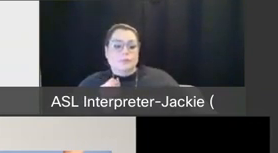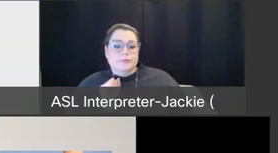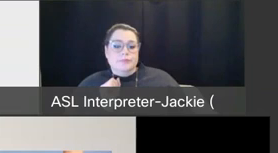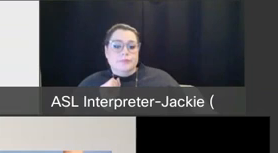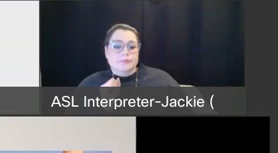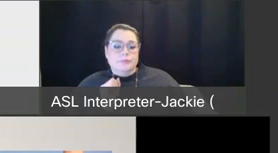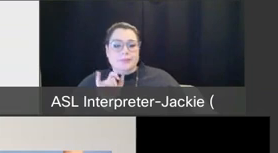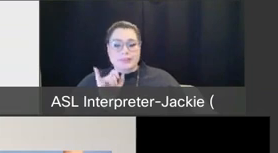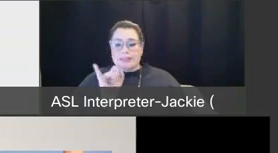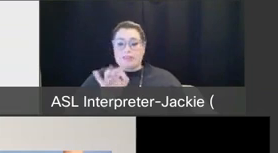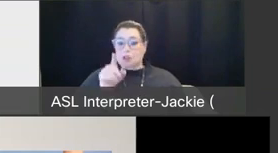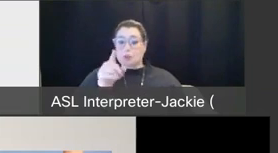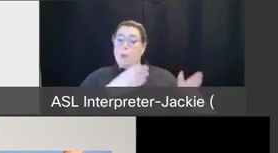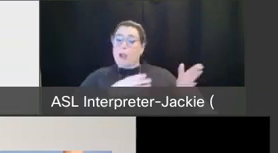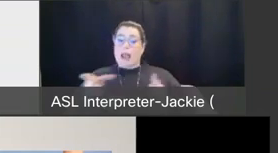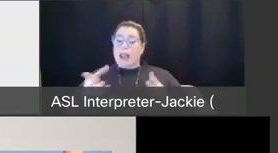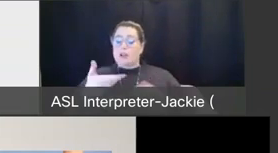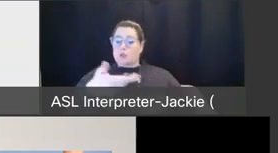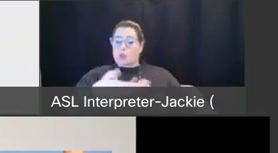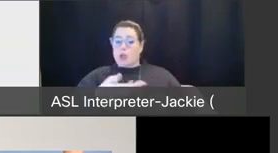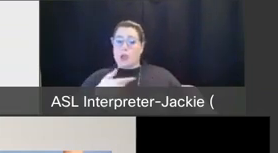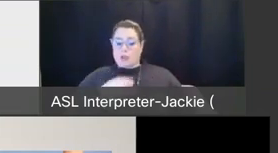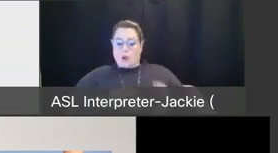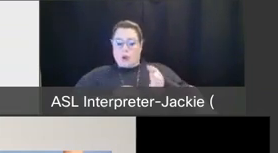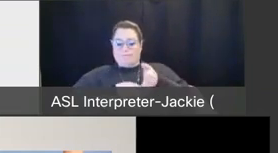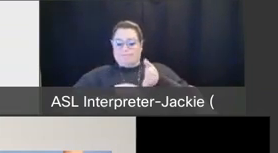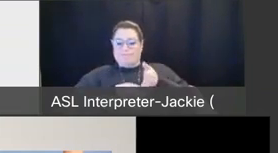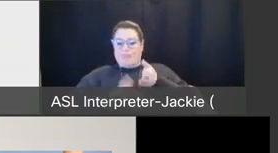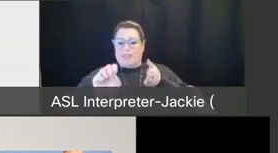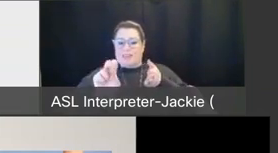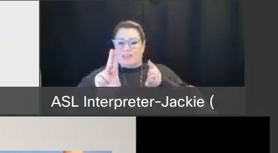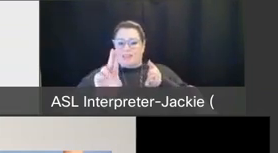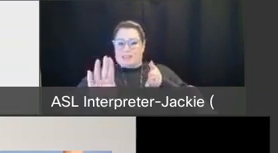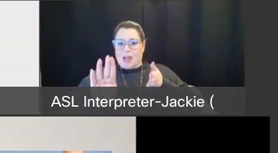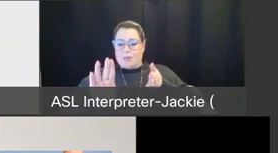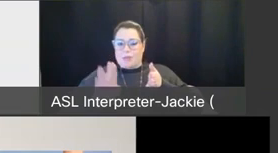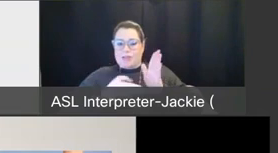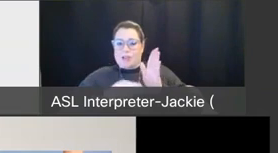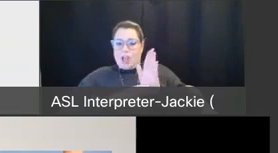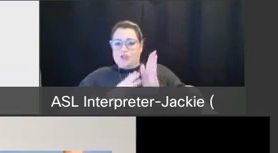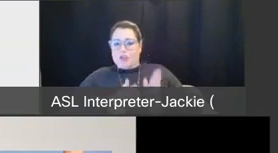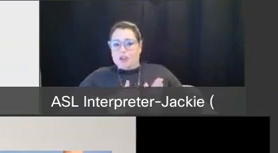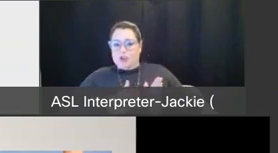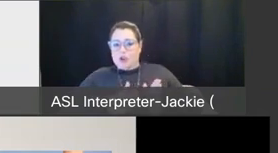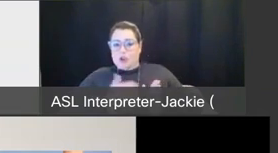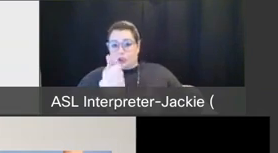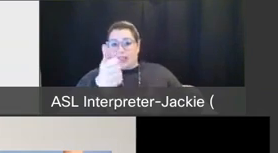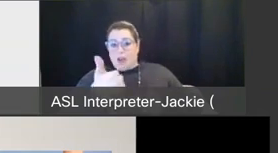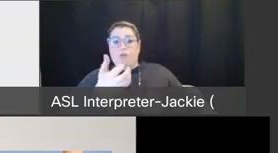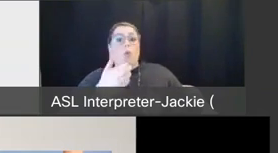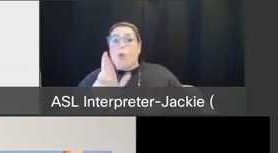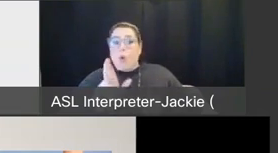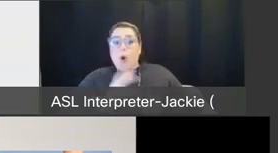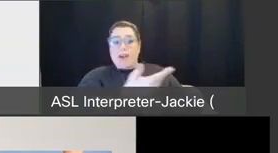the subcontractors yourself, or if you're looking to just hire a general contractor and let them make all